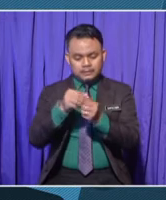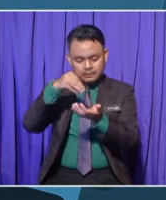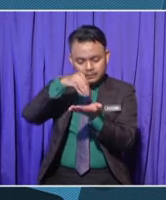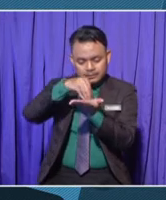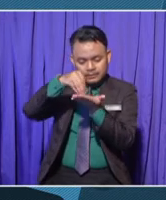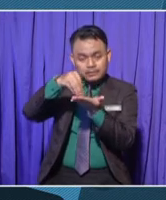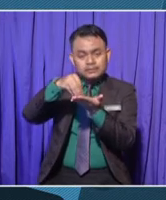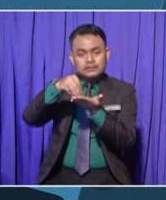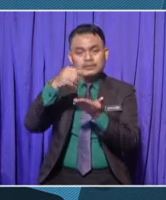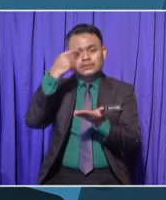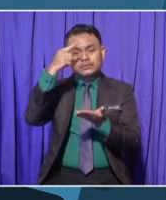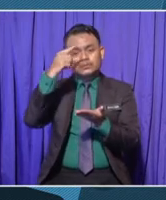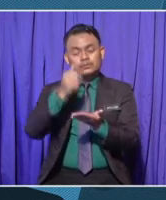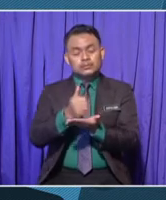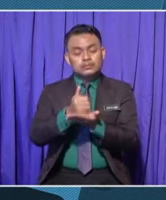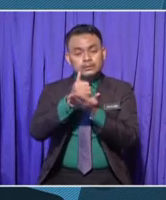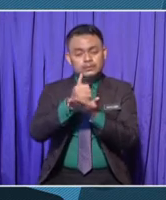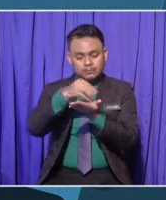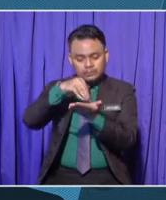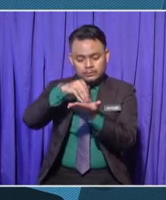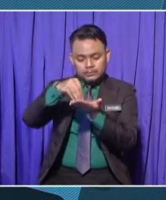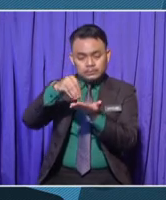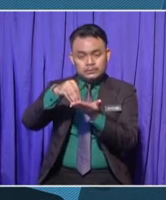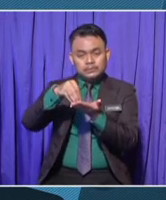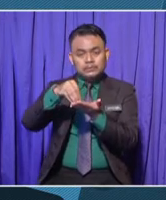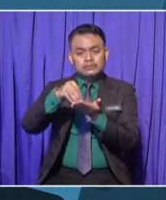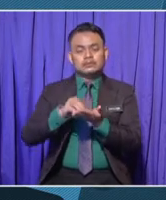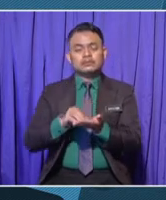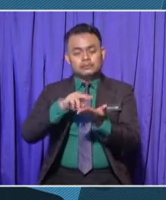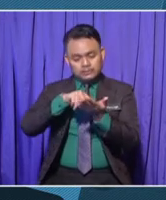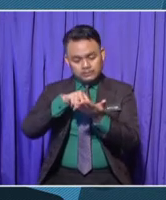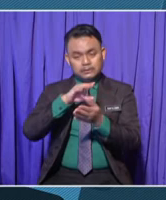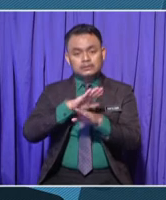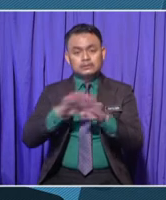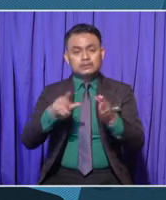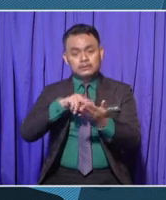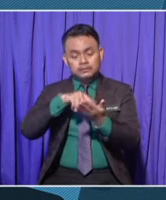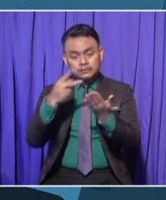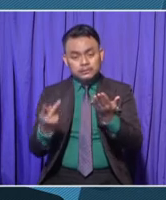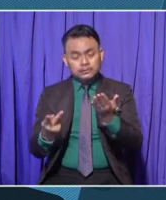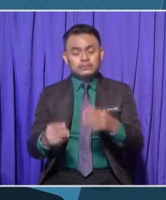helps the movement of chess pieces and does not fall easily.